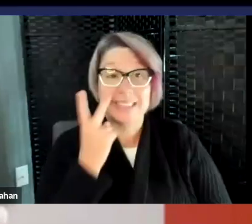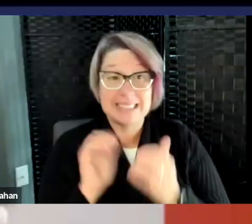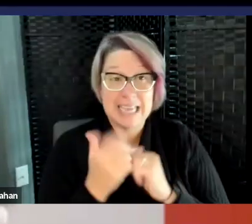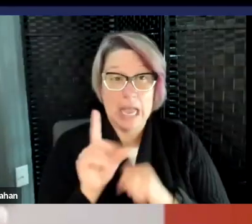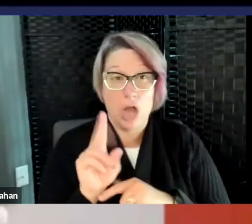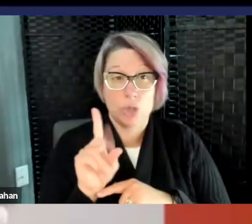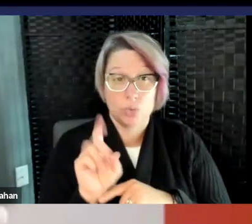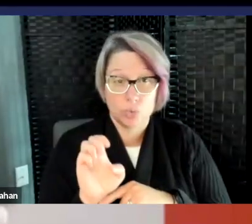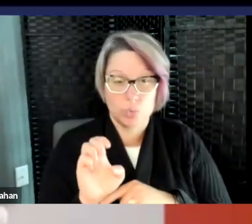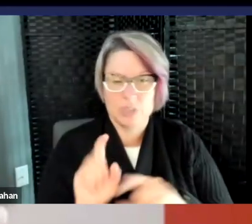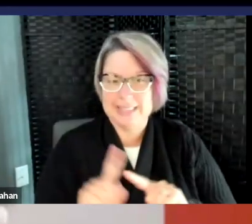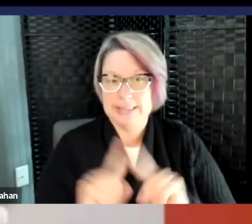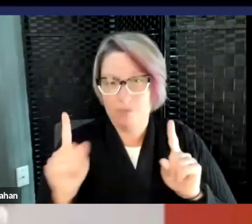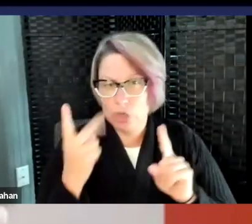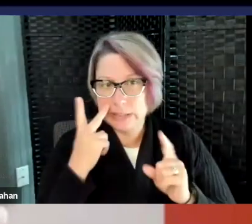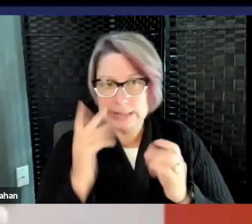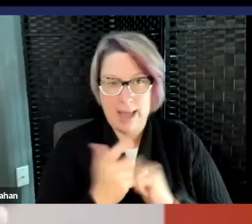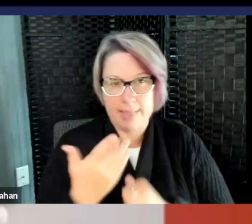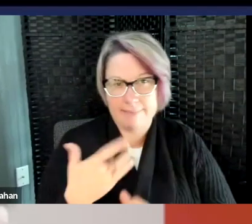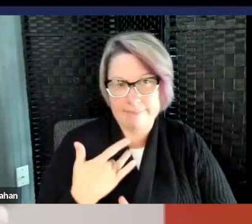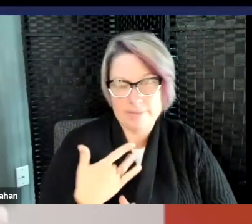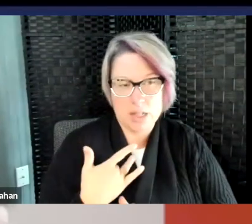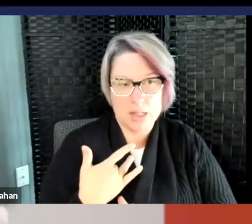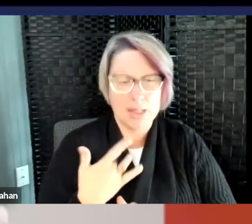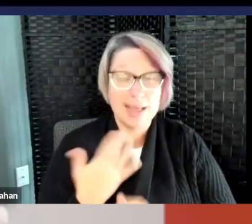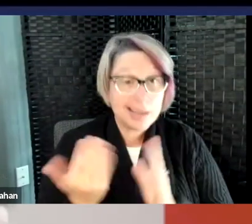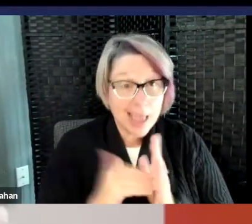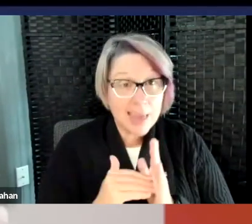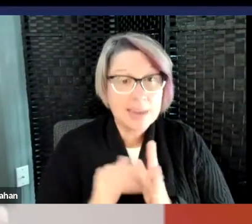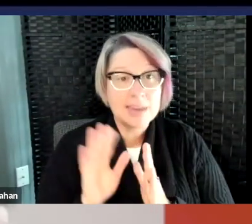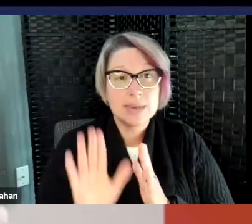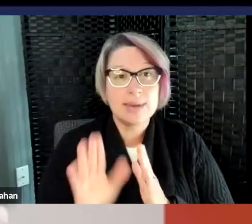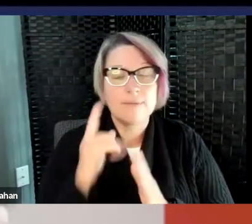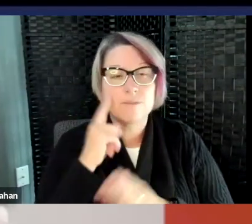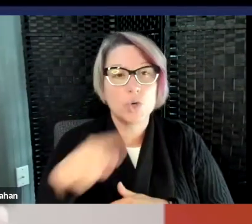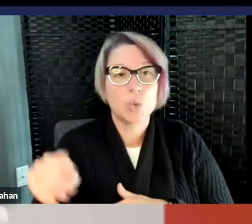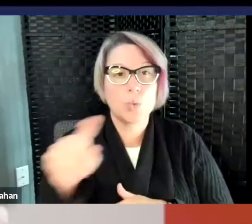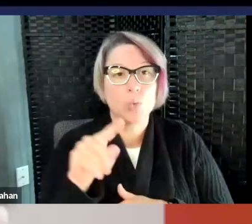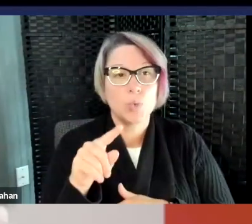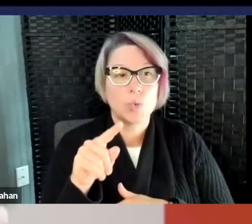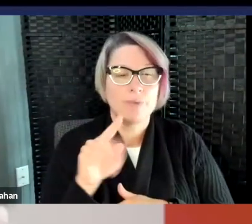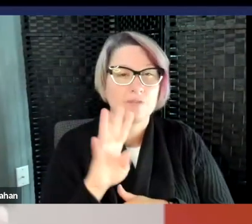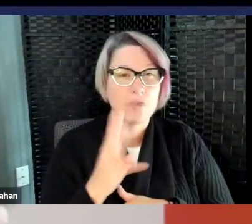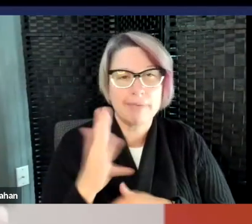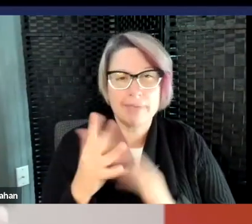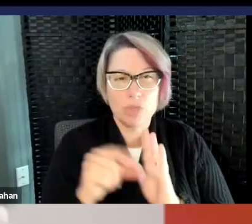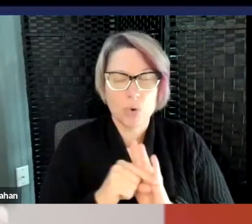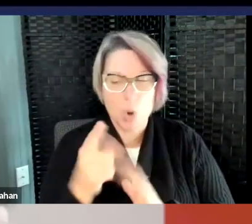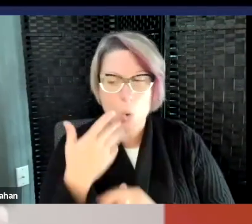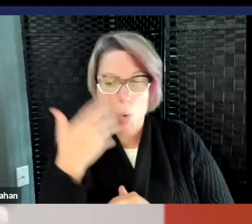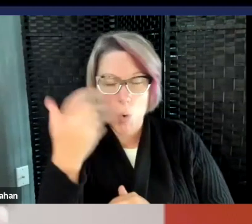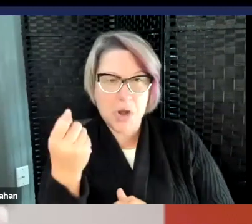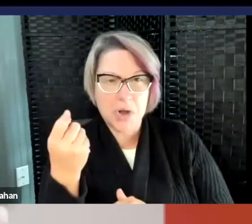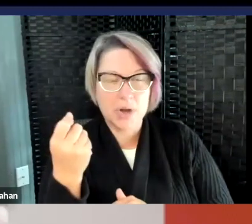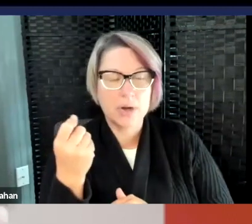differently and, think about how they feel. And again, for those of you 4th and 5th graders, you're older.